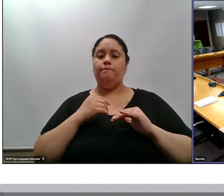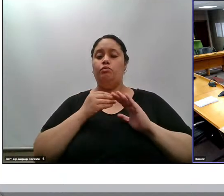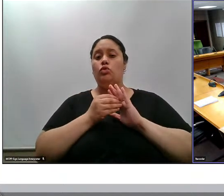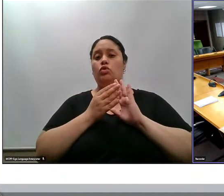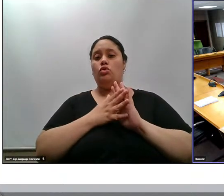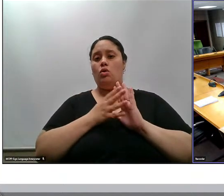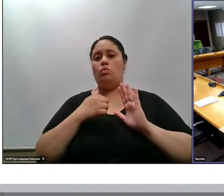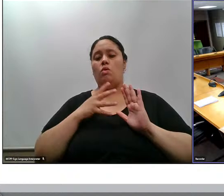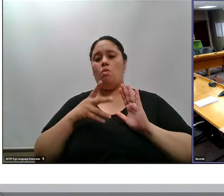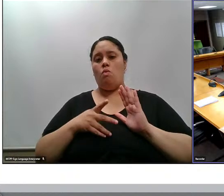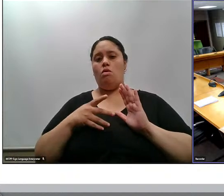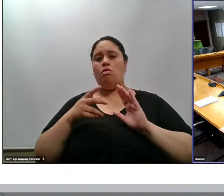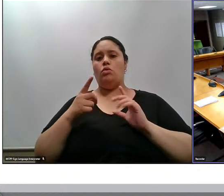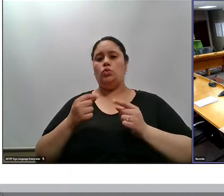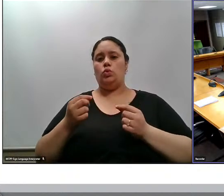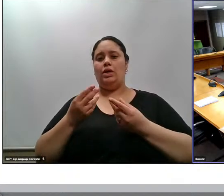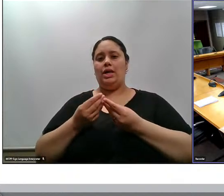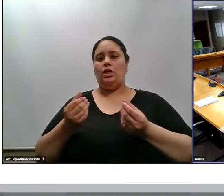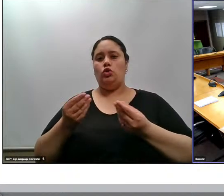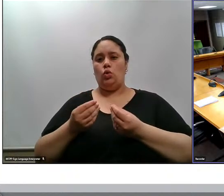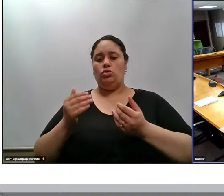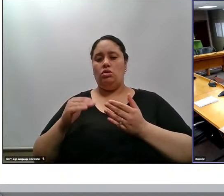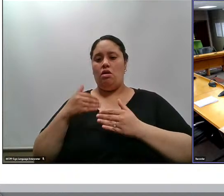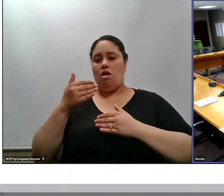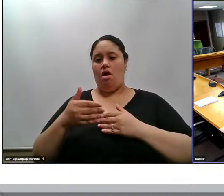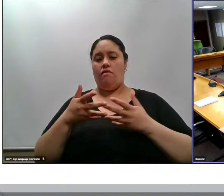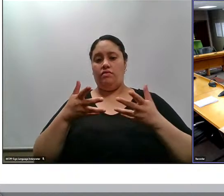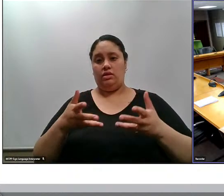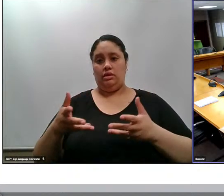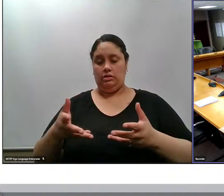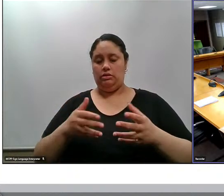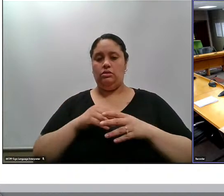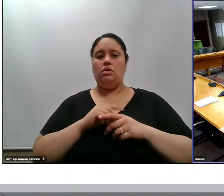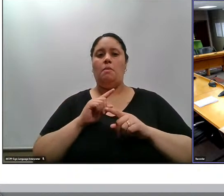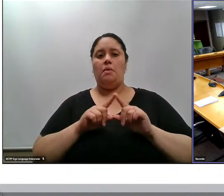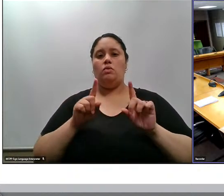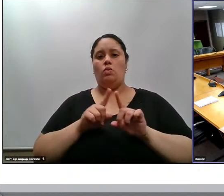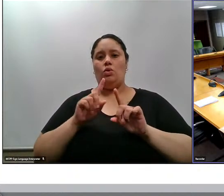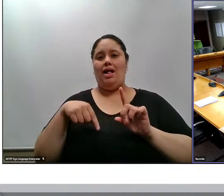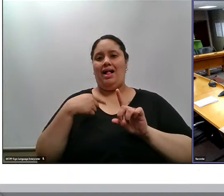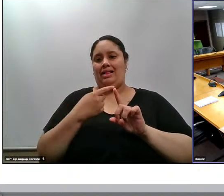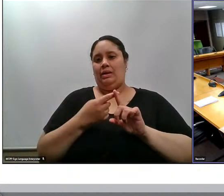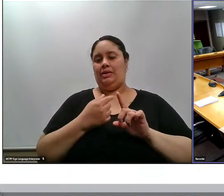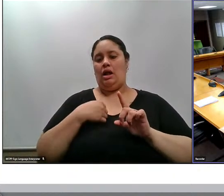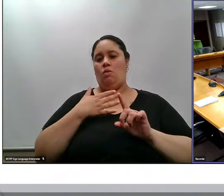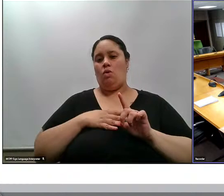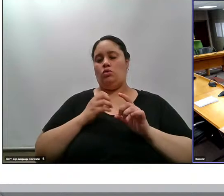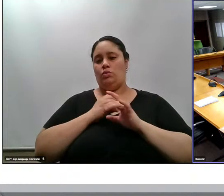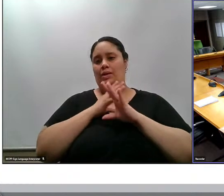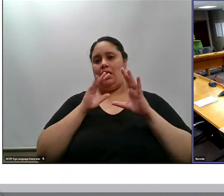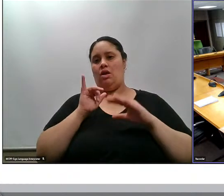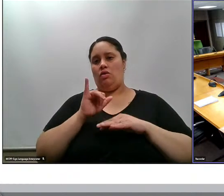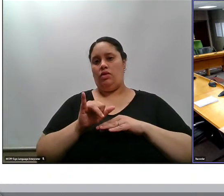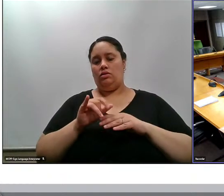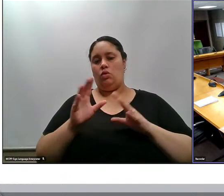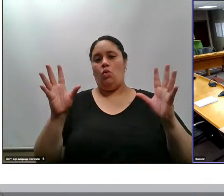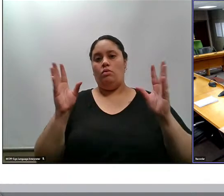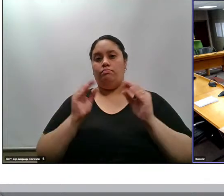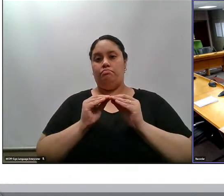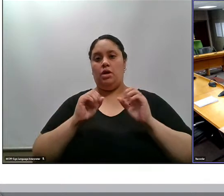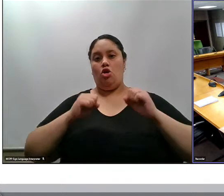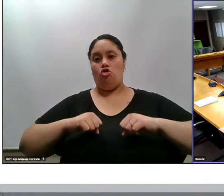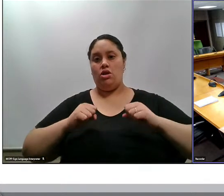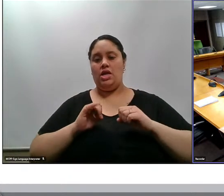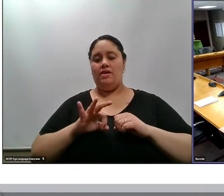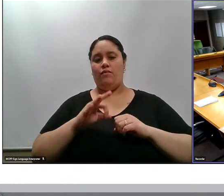going to go through resolutions after this point, but ultimately I just want to get clarity or consensus on whether we'll